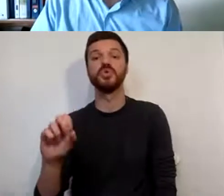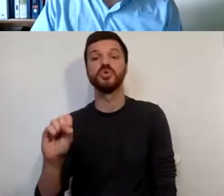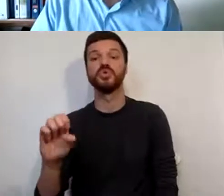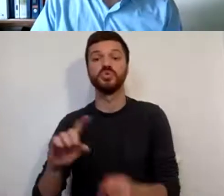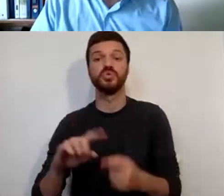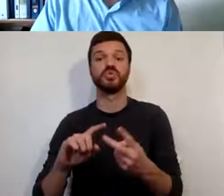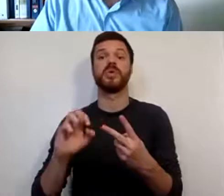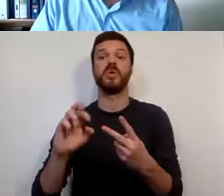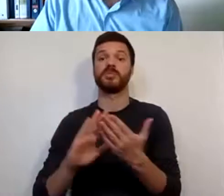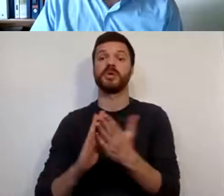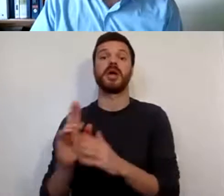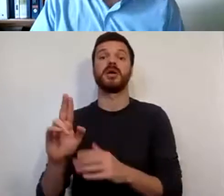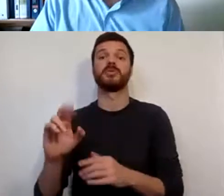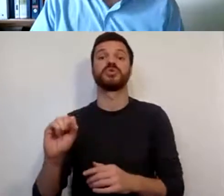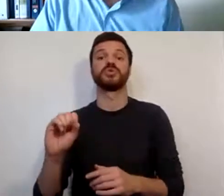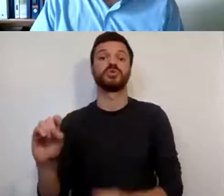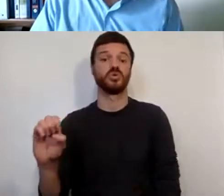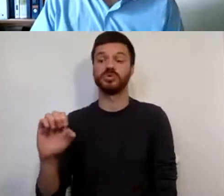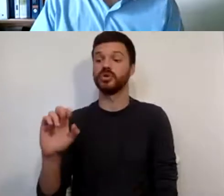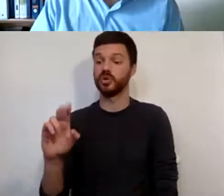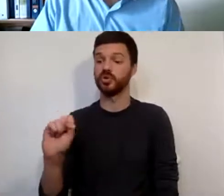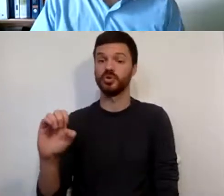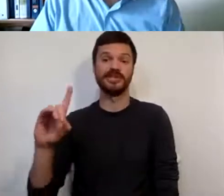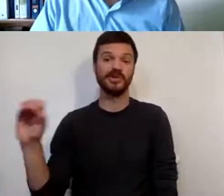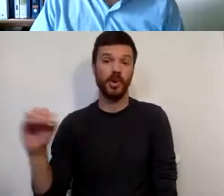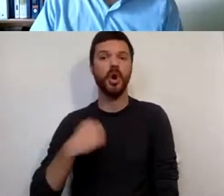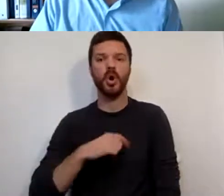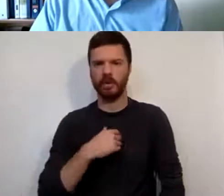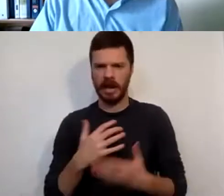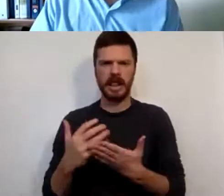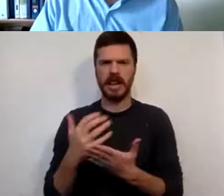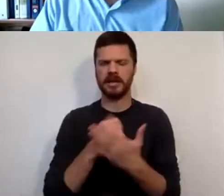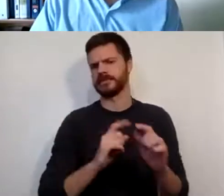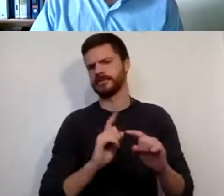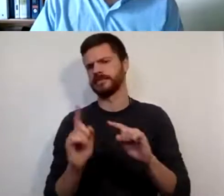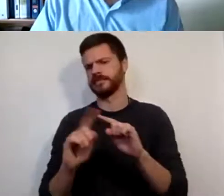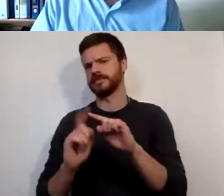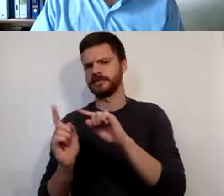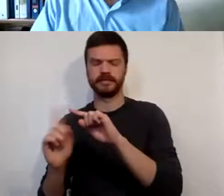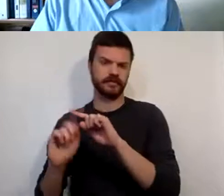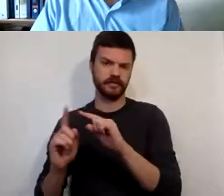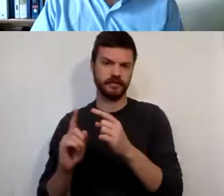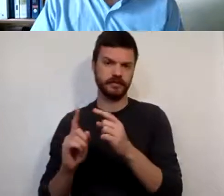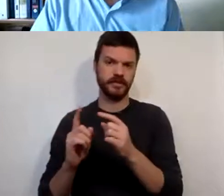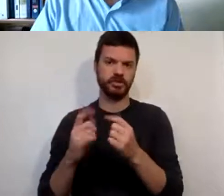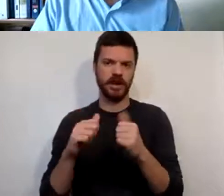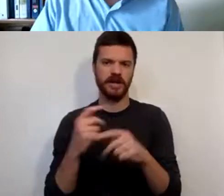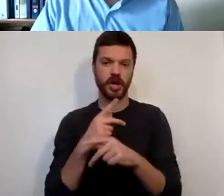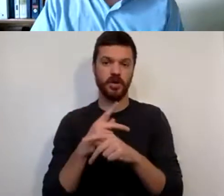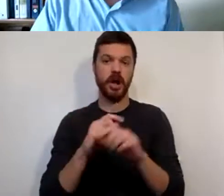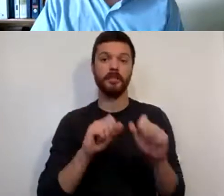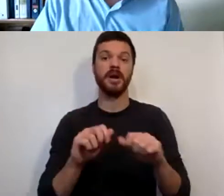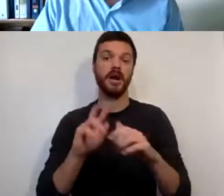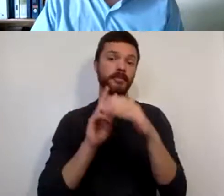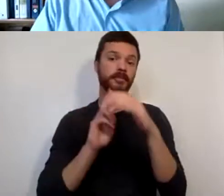use disorder. And we collected a fair slate of things by way of potential predictors and